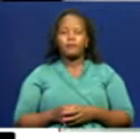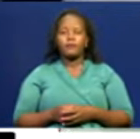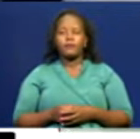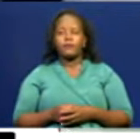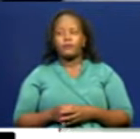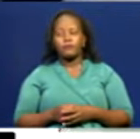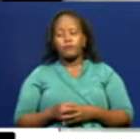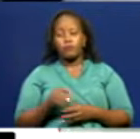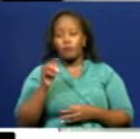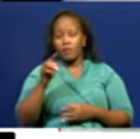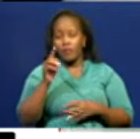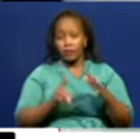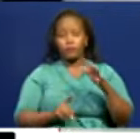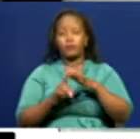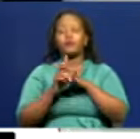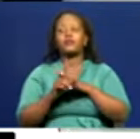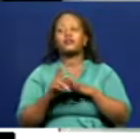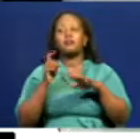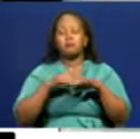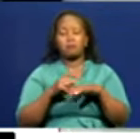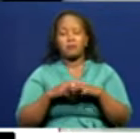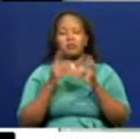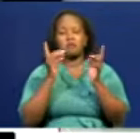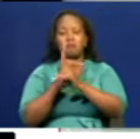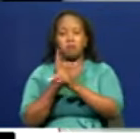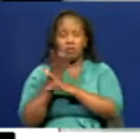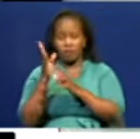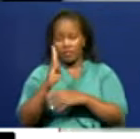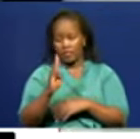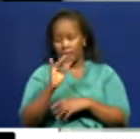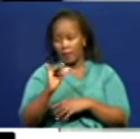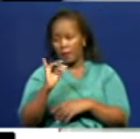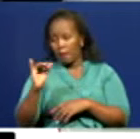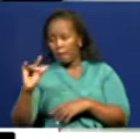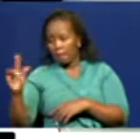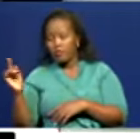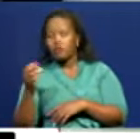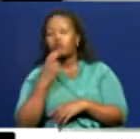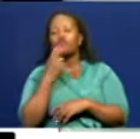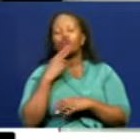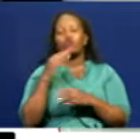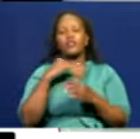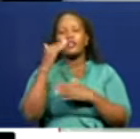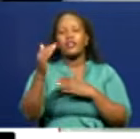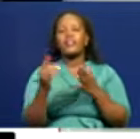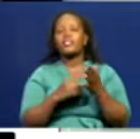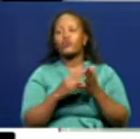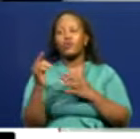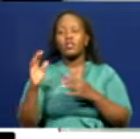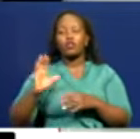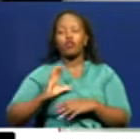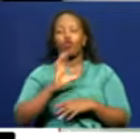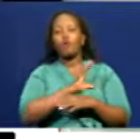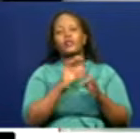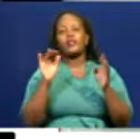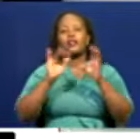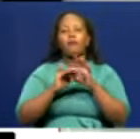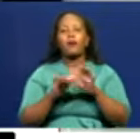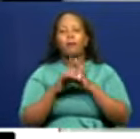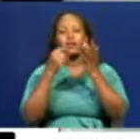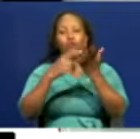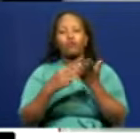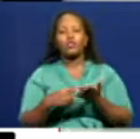Now, this comes as the bill heads the committee stage at the National Assembly Tuesday next week, where members will debate and